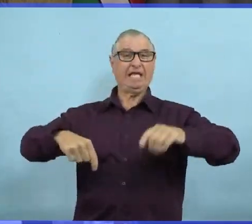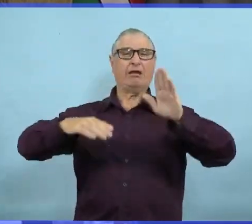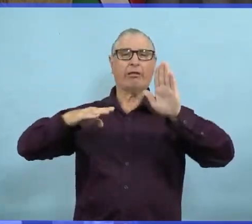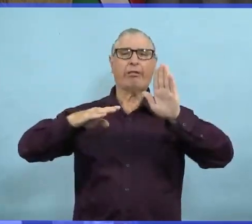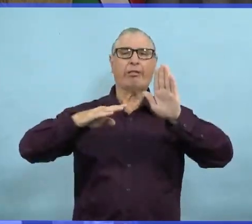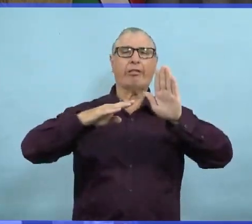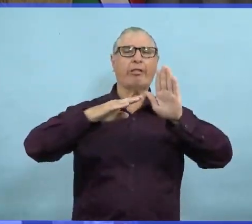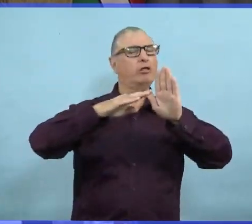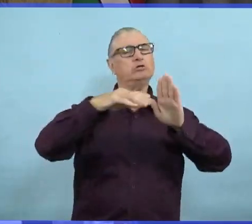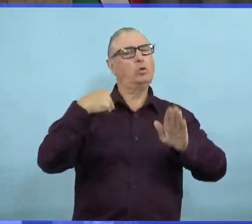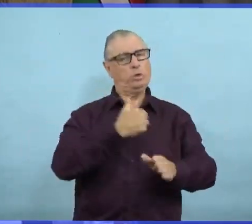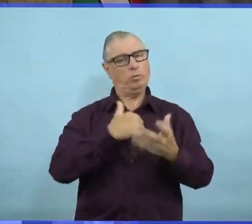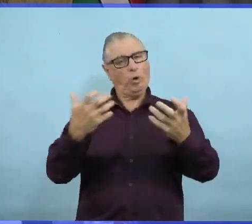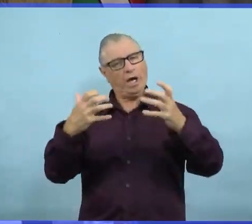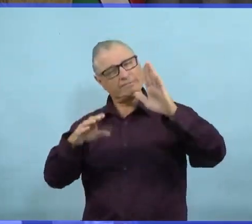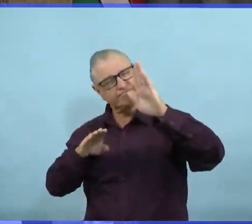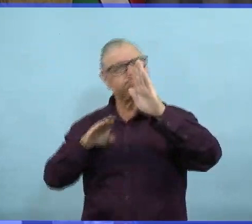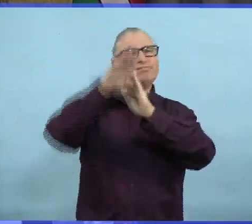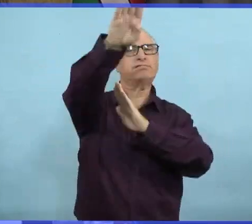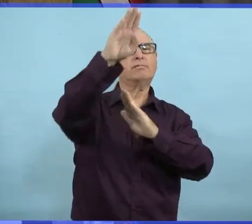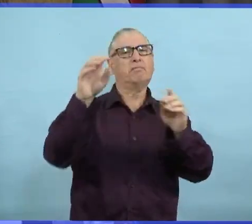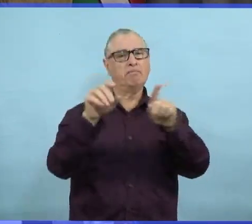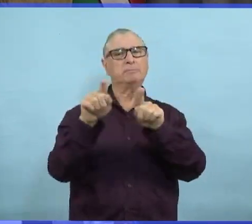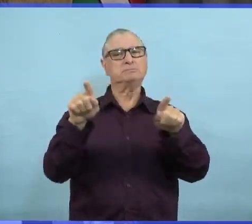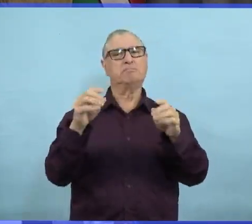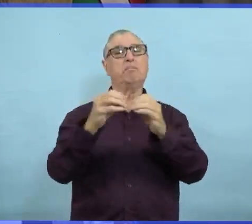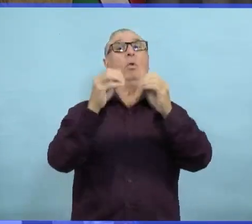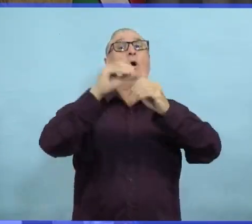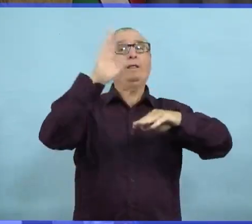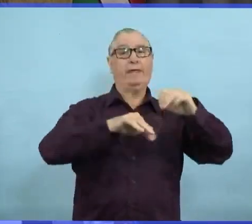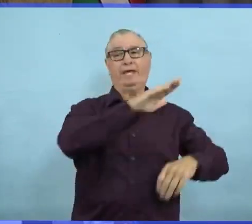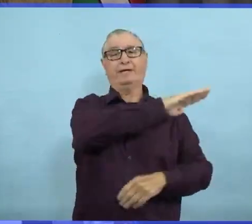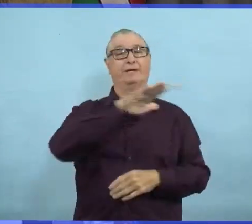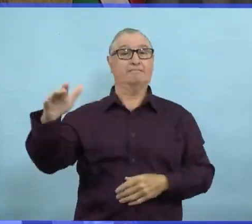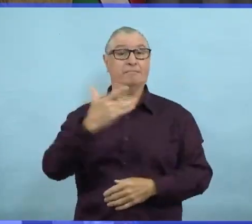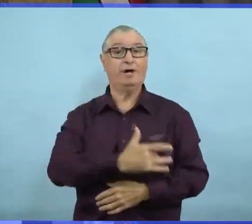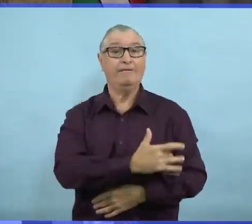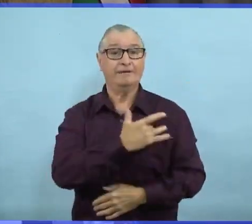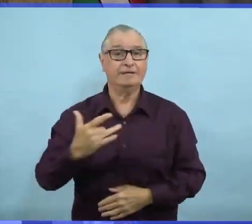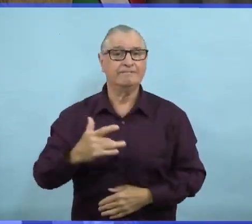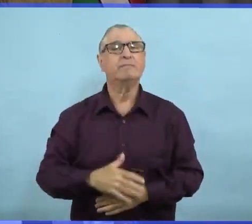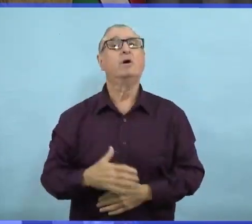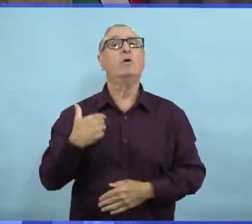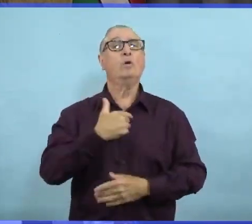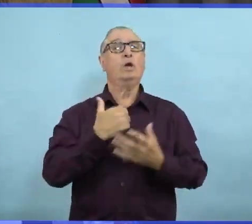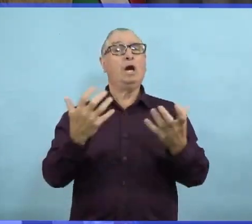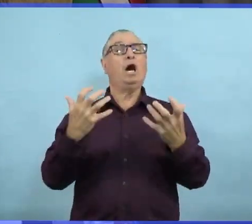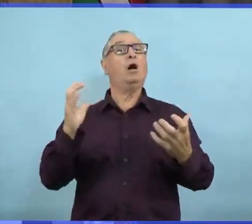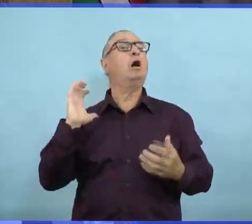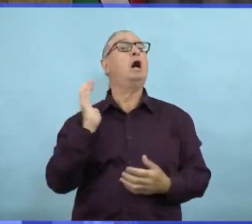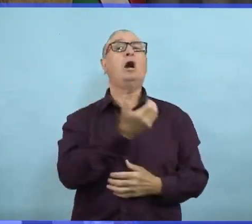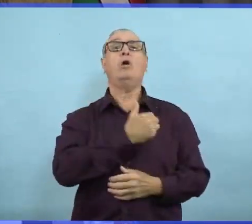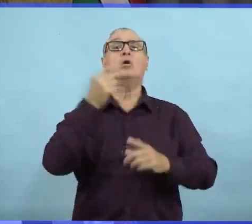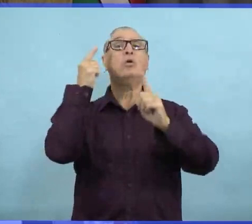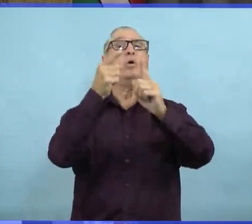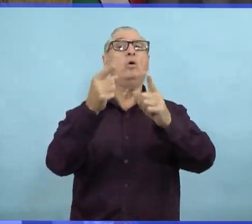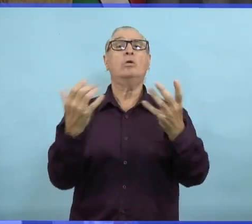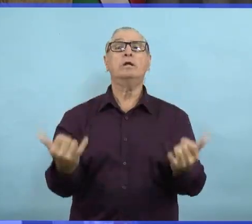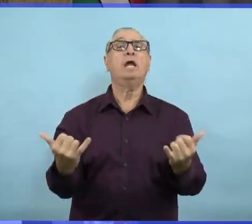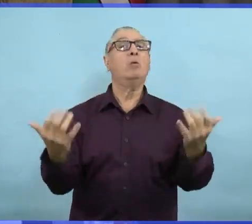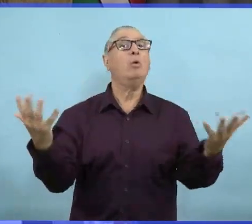in the face of the challenges of COVID and build, and to build better than before, using all the skills we